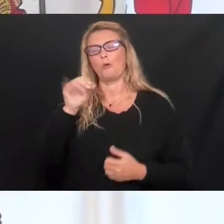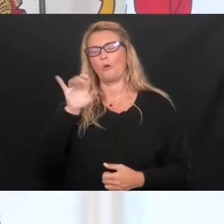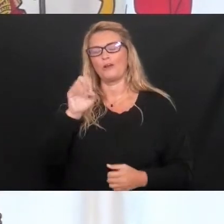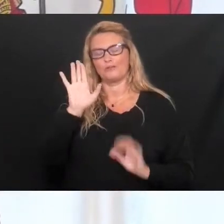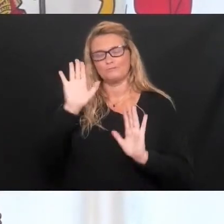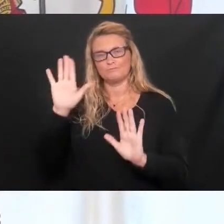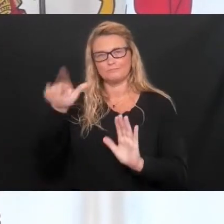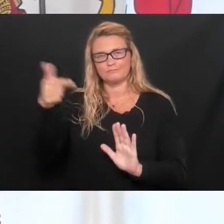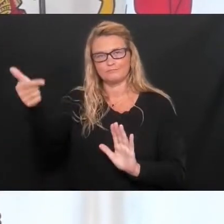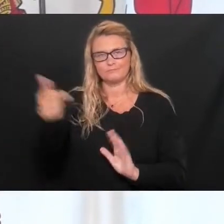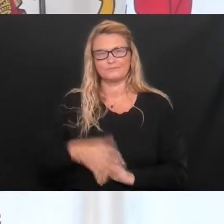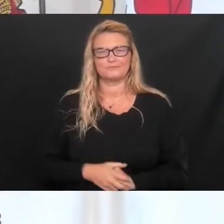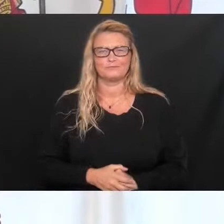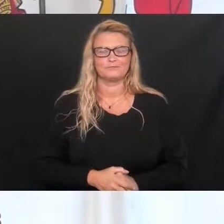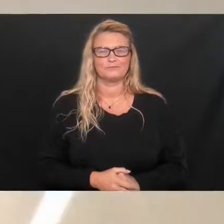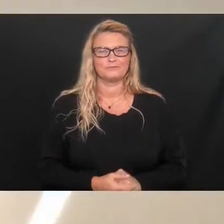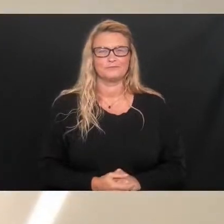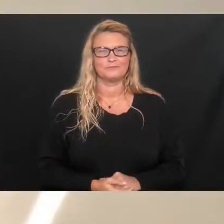please.